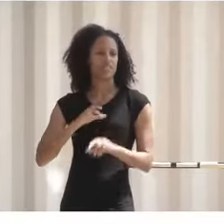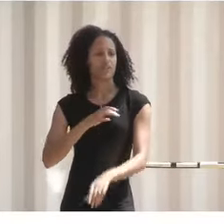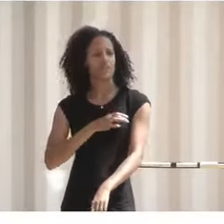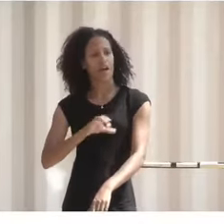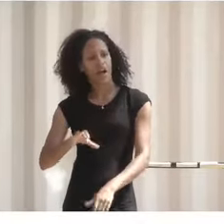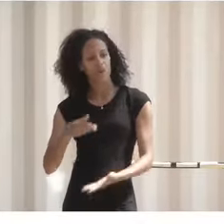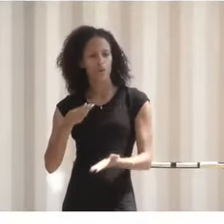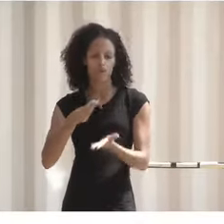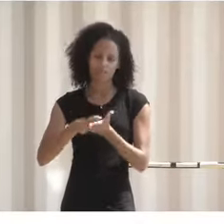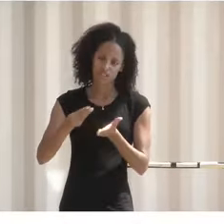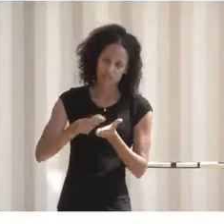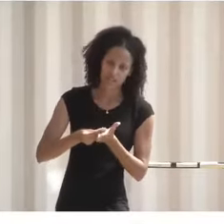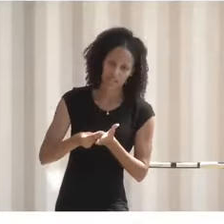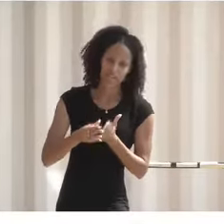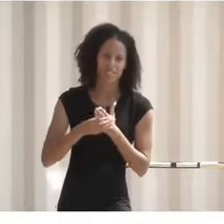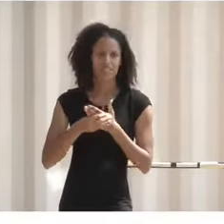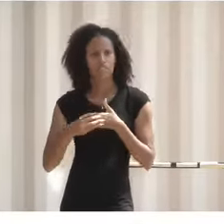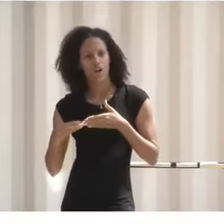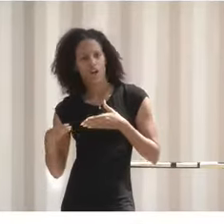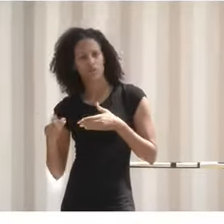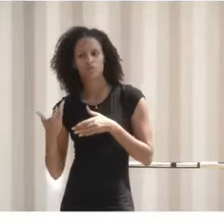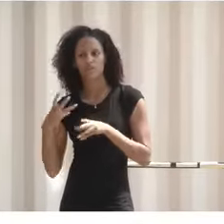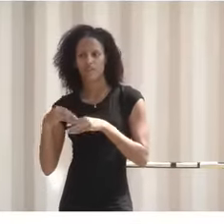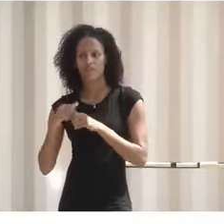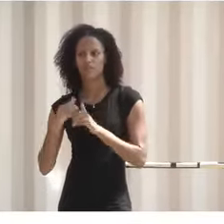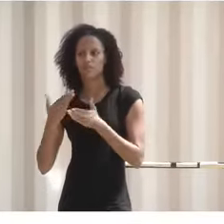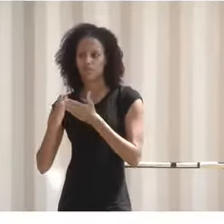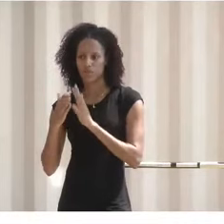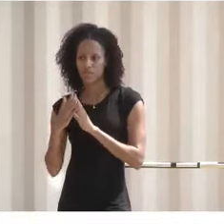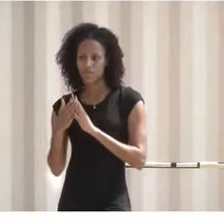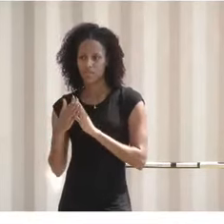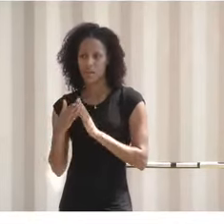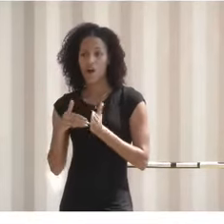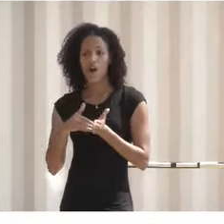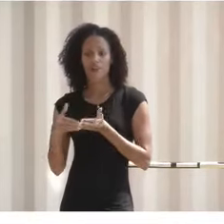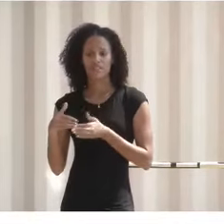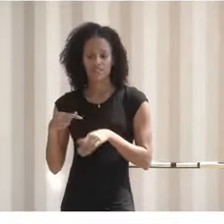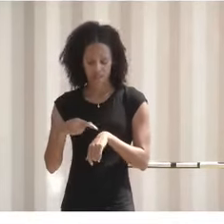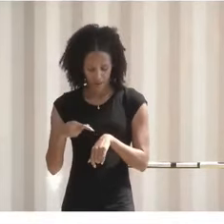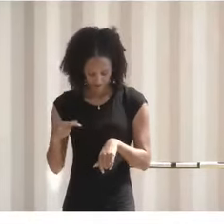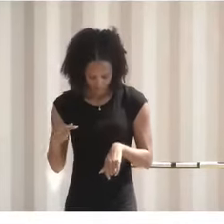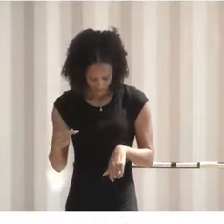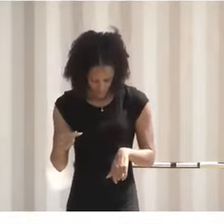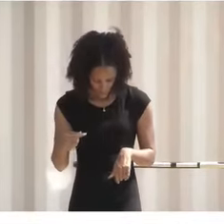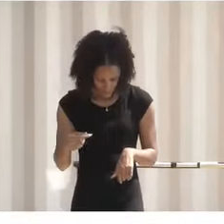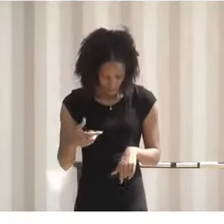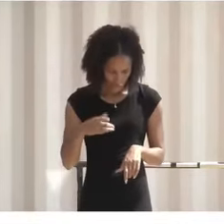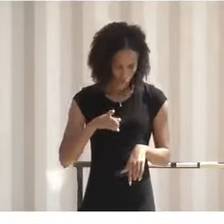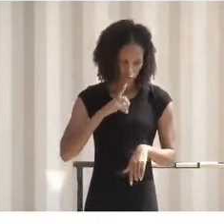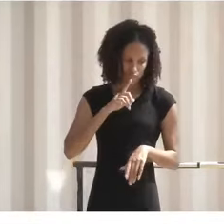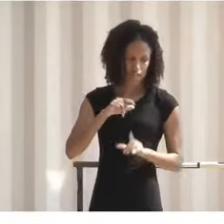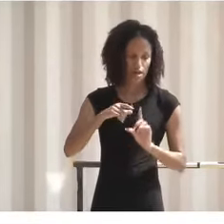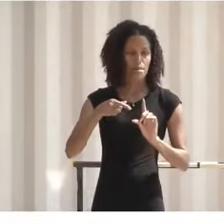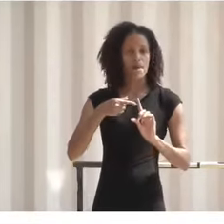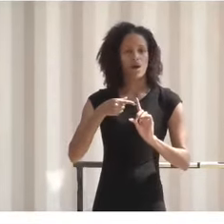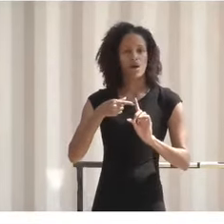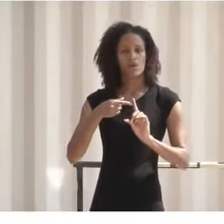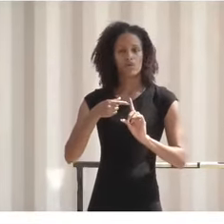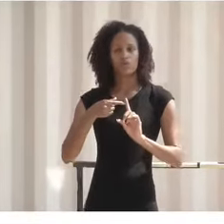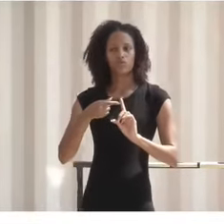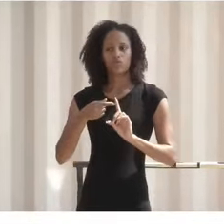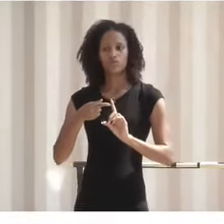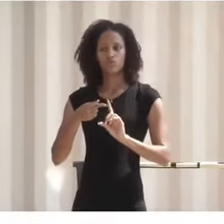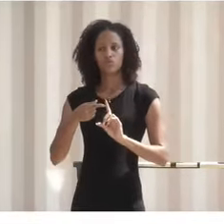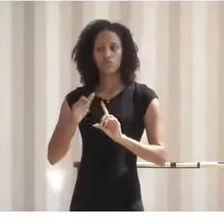comes behind those initiative. And oftentimes, it's about exhausting